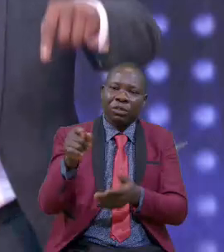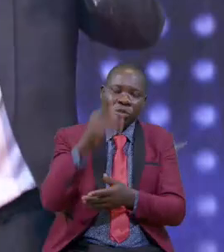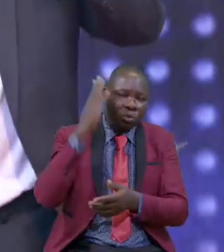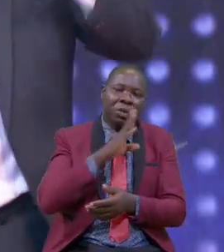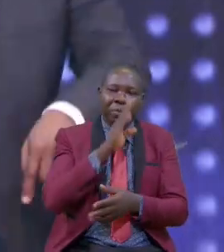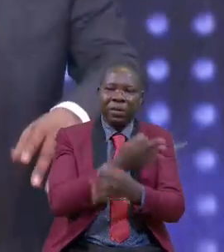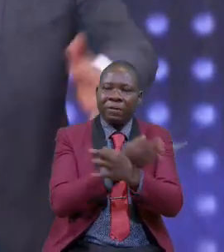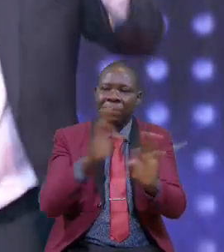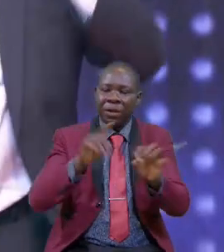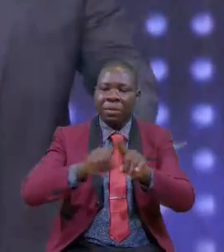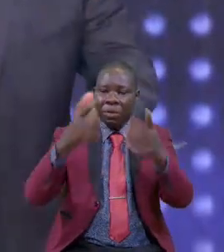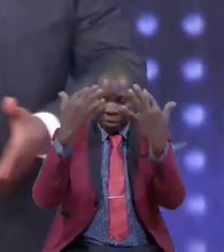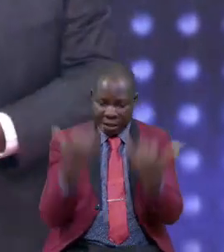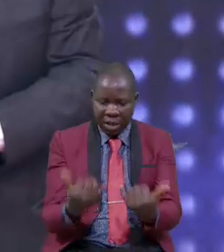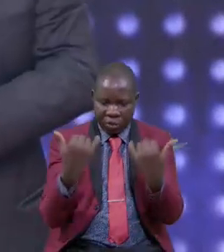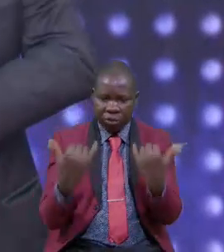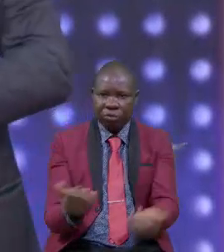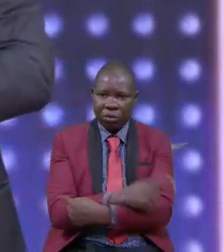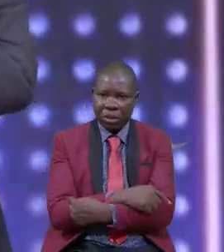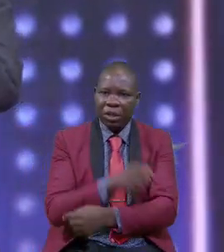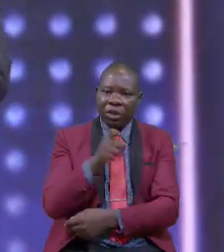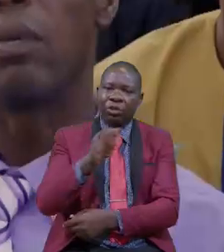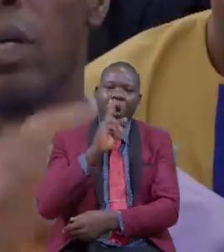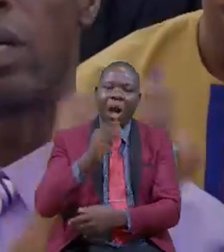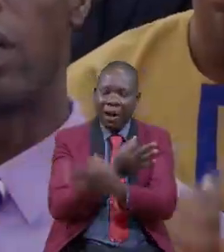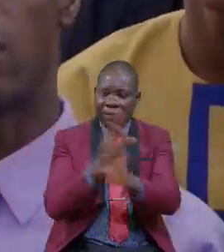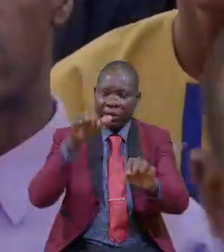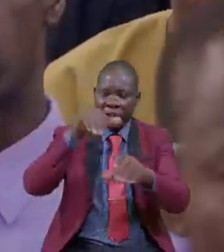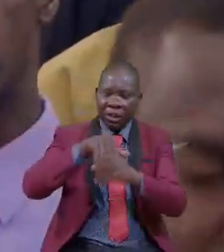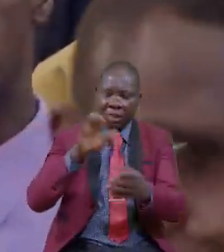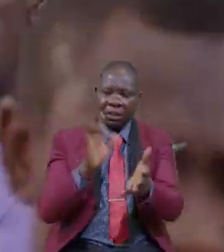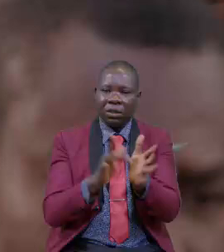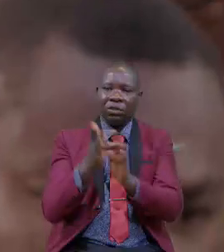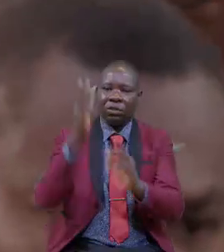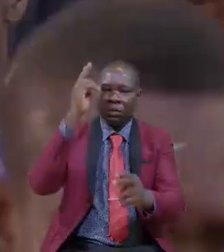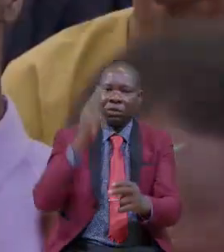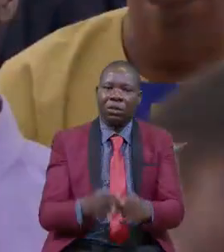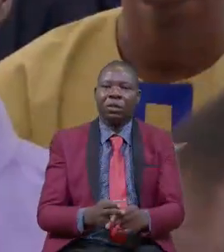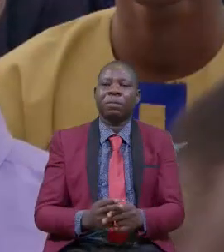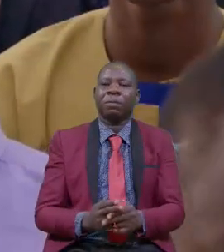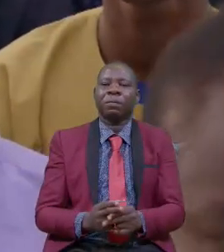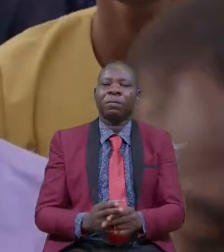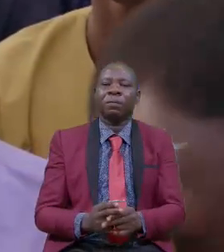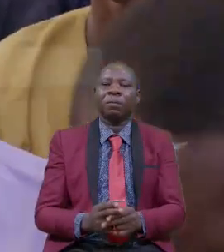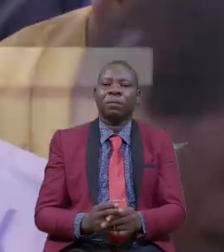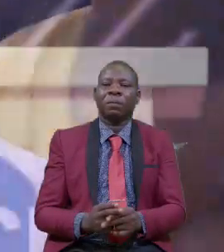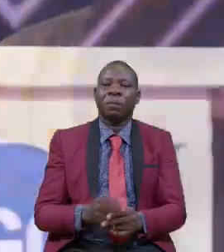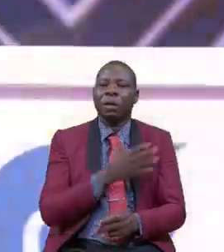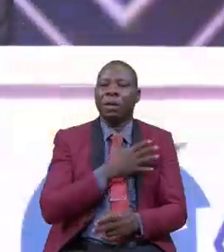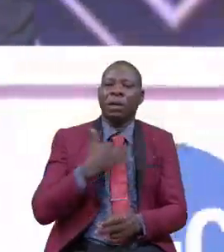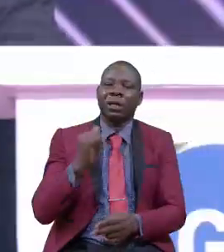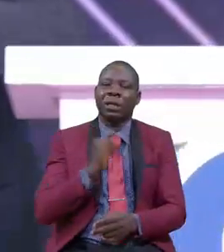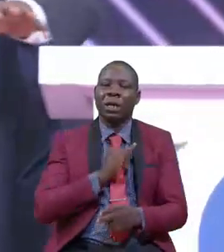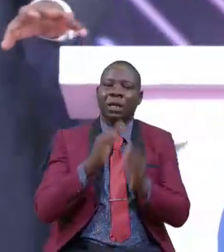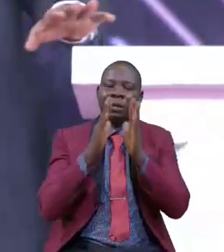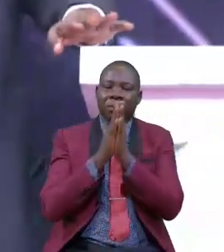now, today, you are free in Jesus' name. And I pray that